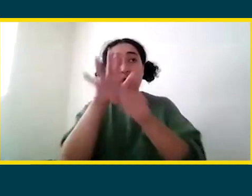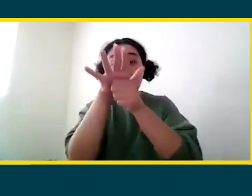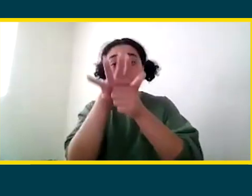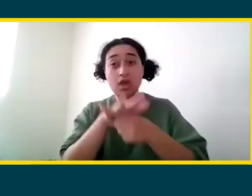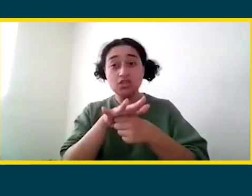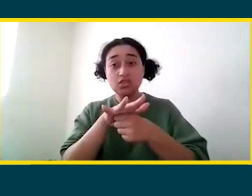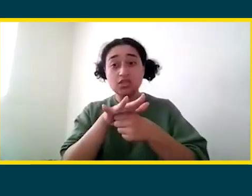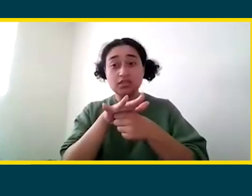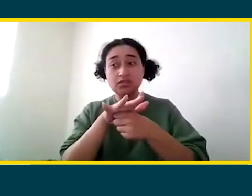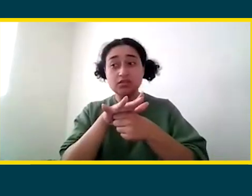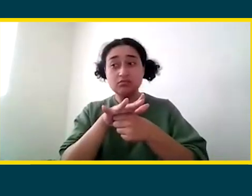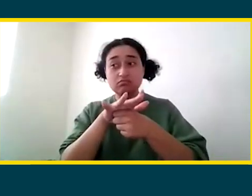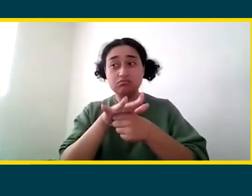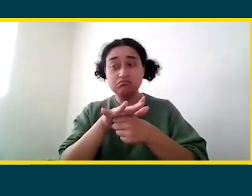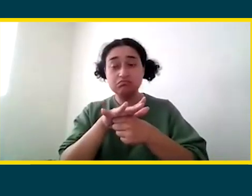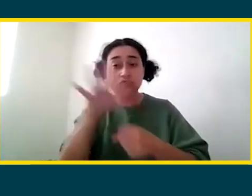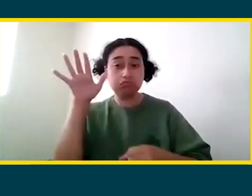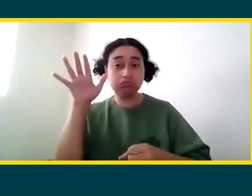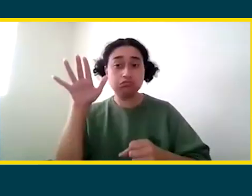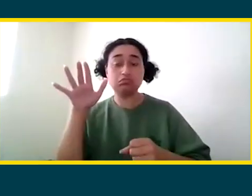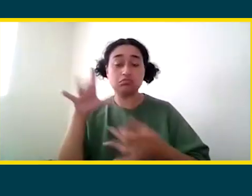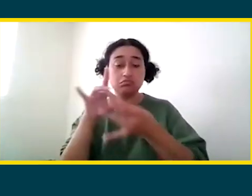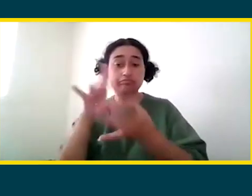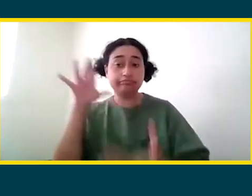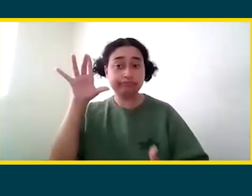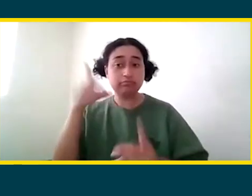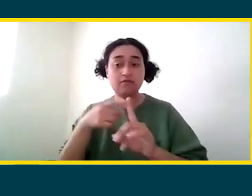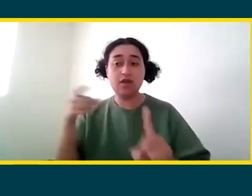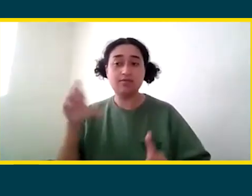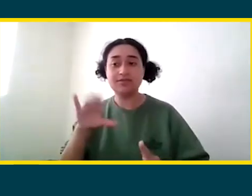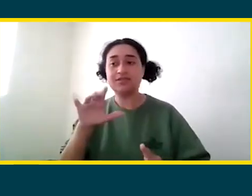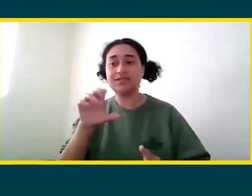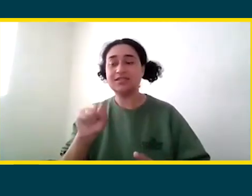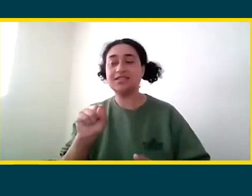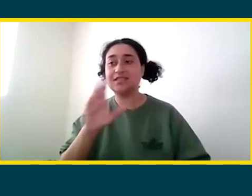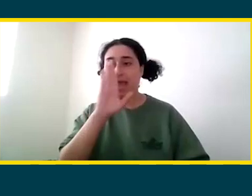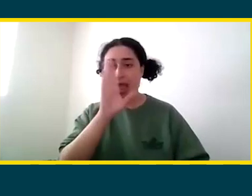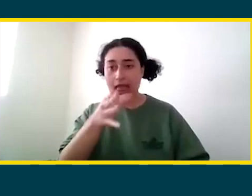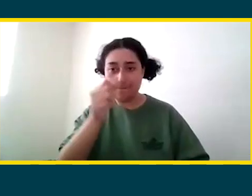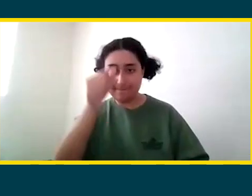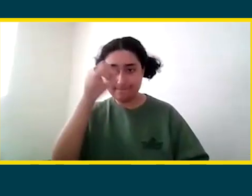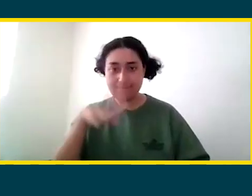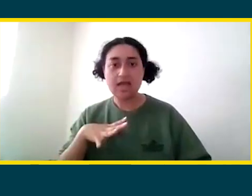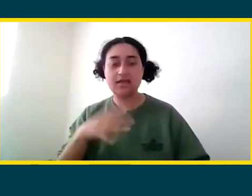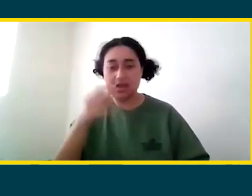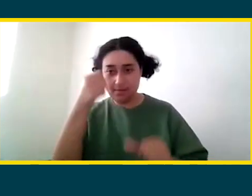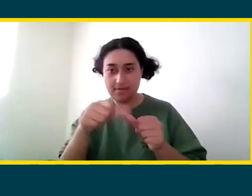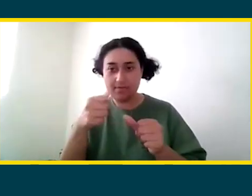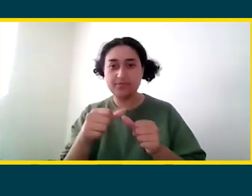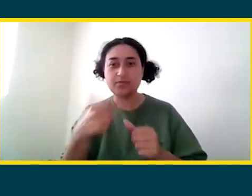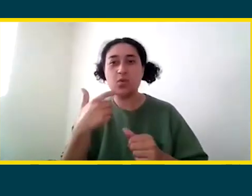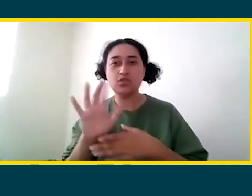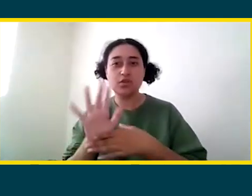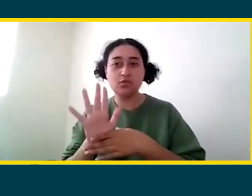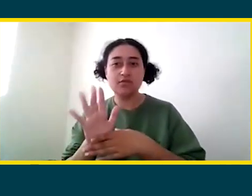white supremacy and cishet men. Like that's just a reality. Like I think of like my spouse and I were watching the Salem witch trials, and anyone who was just a little bit